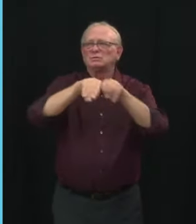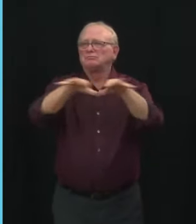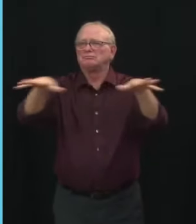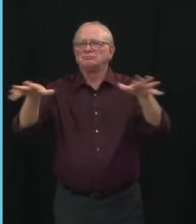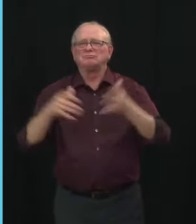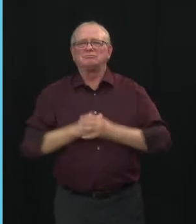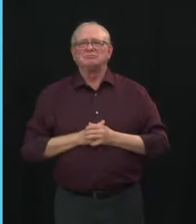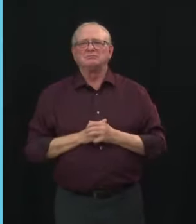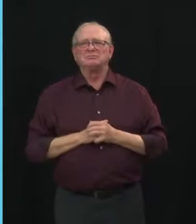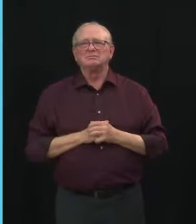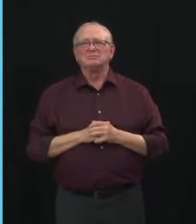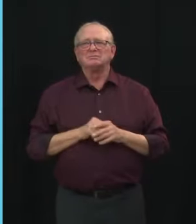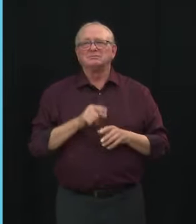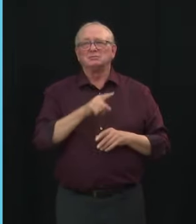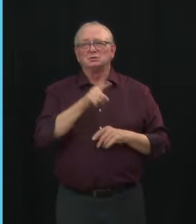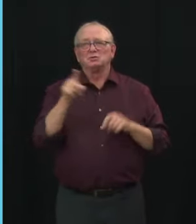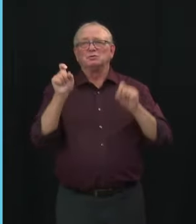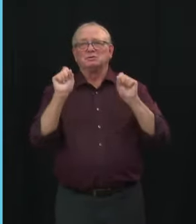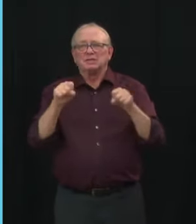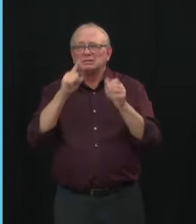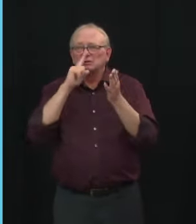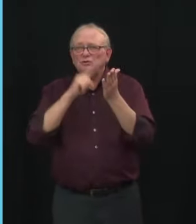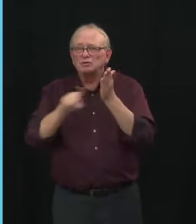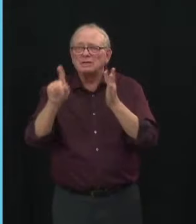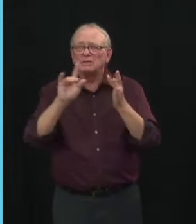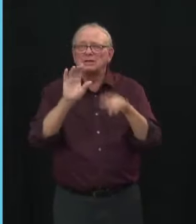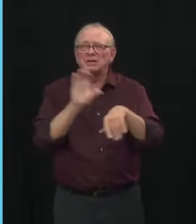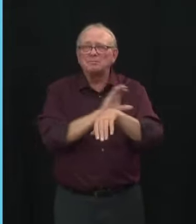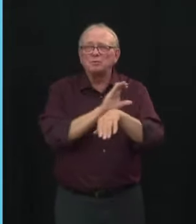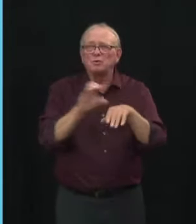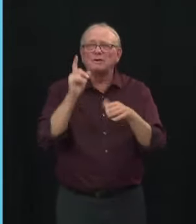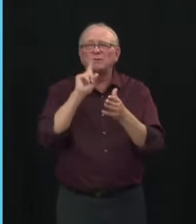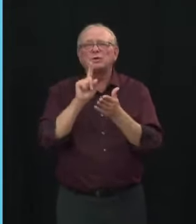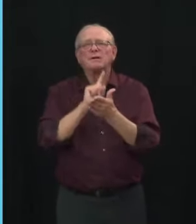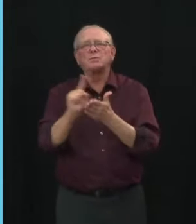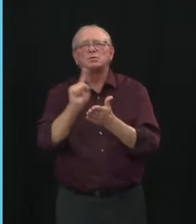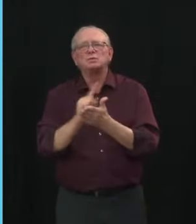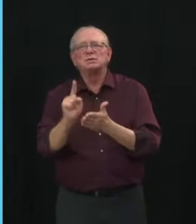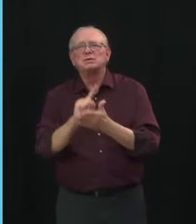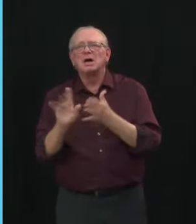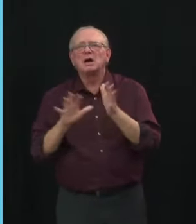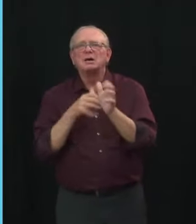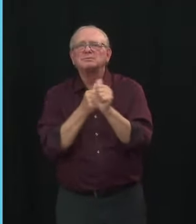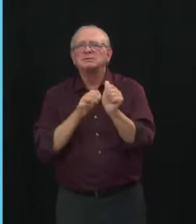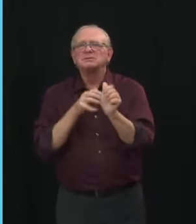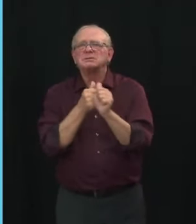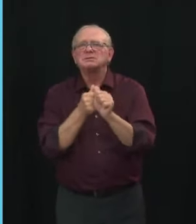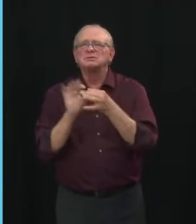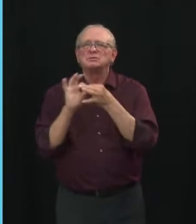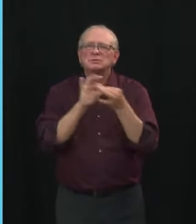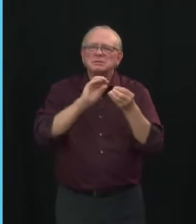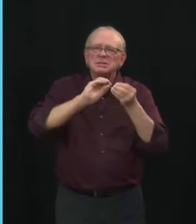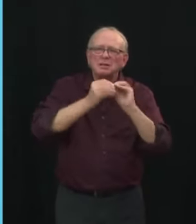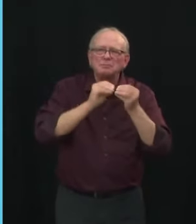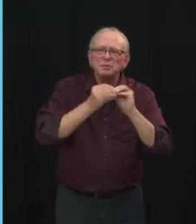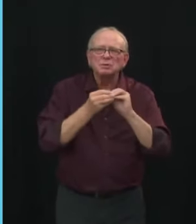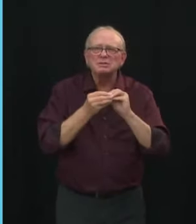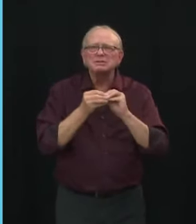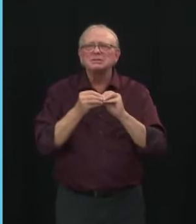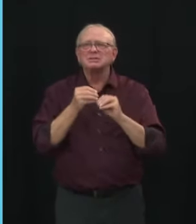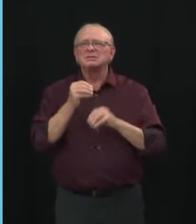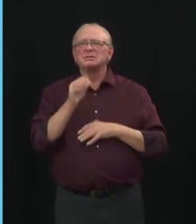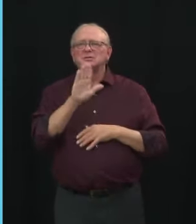at wastewater trends and geographic distribution of cases to get information on what your local exposure risk is